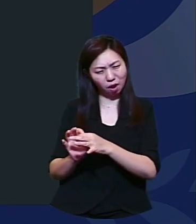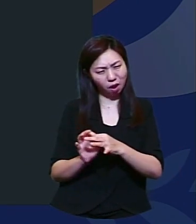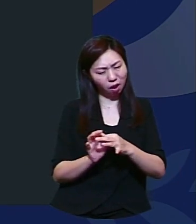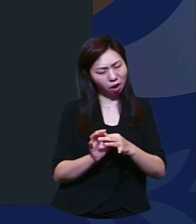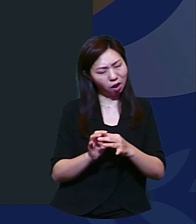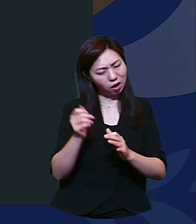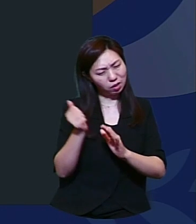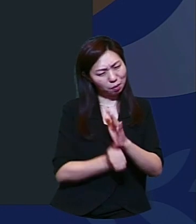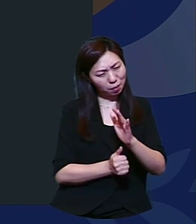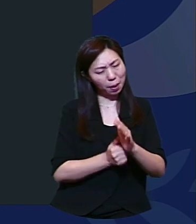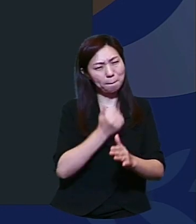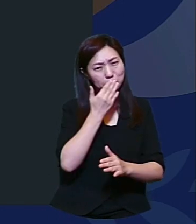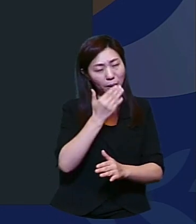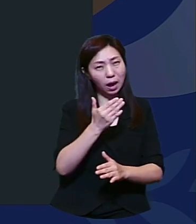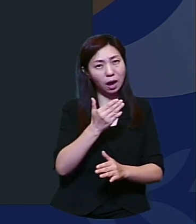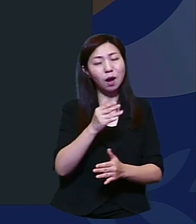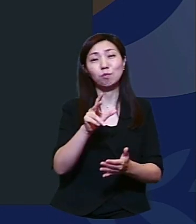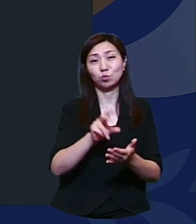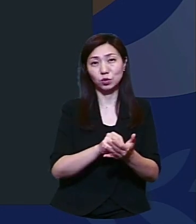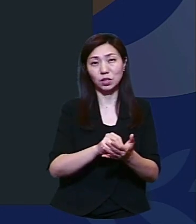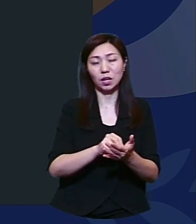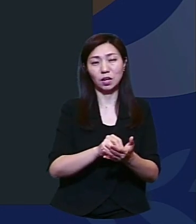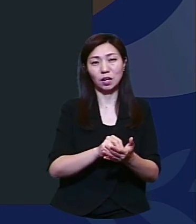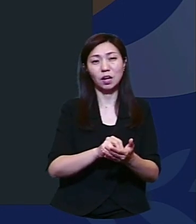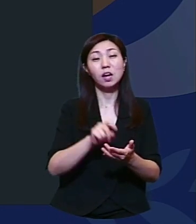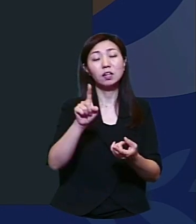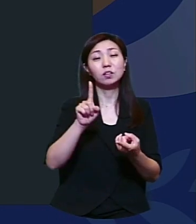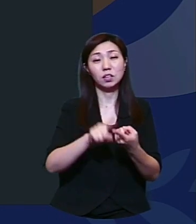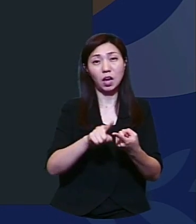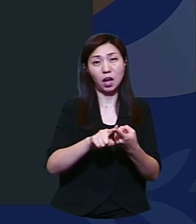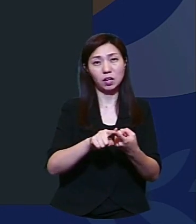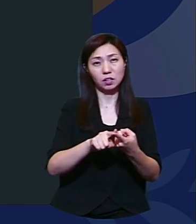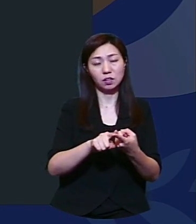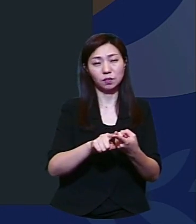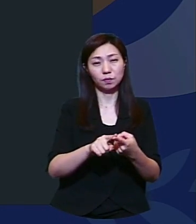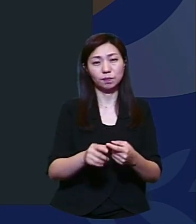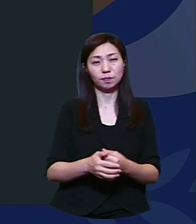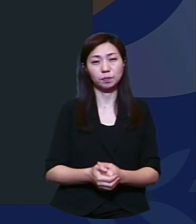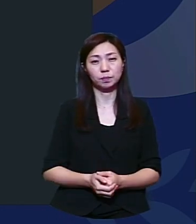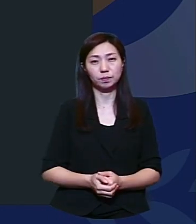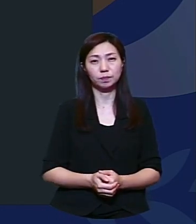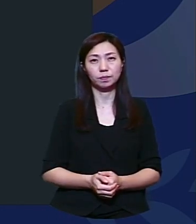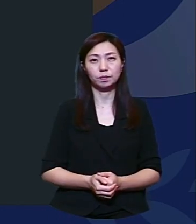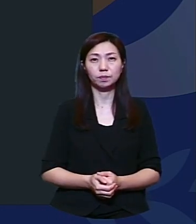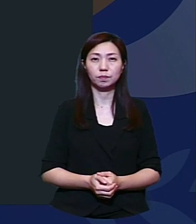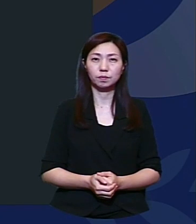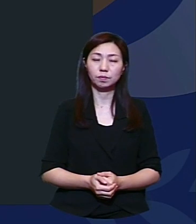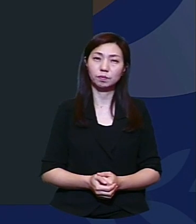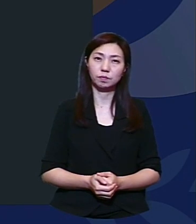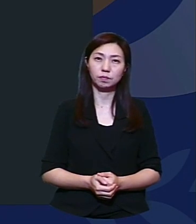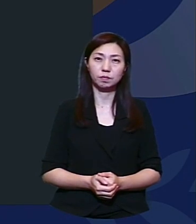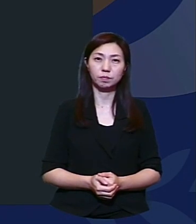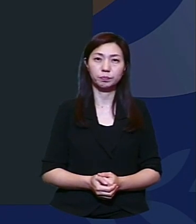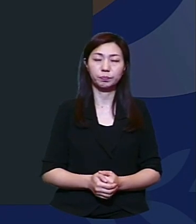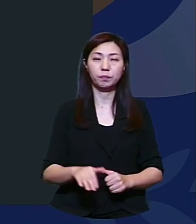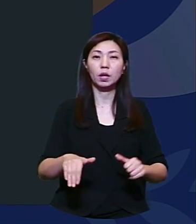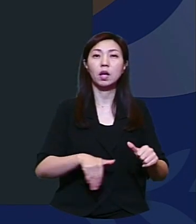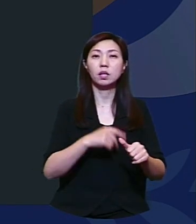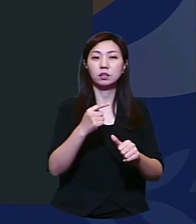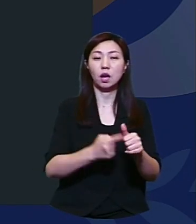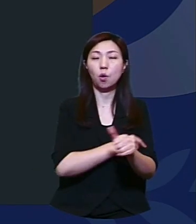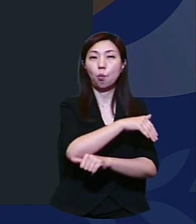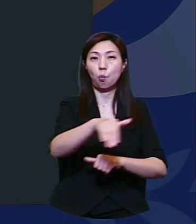Any suggestions on how we can foster an enabling environment or institutional system